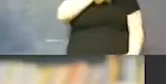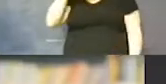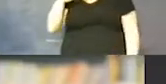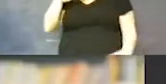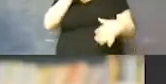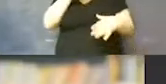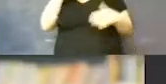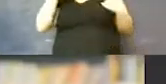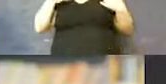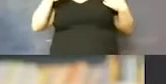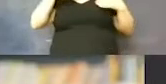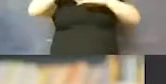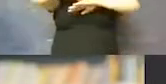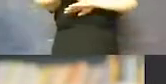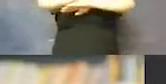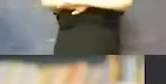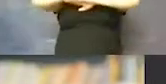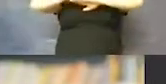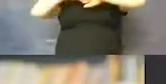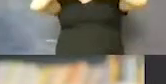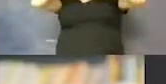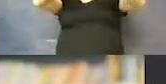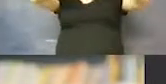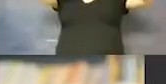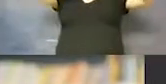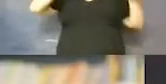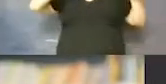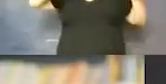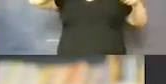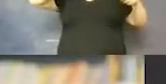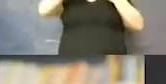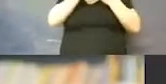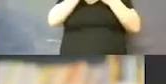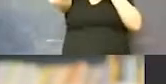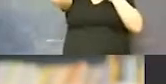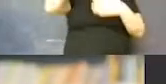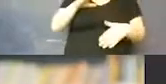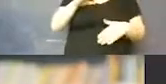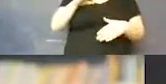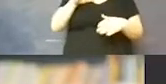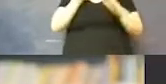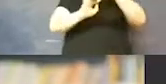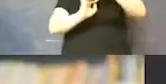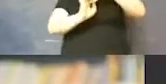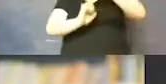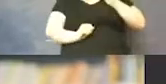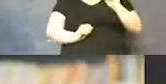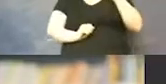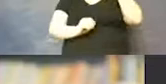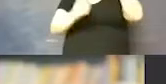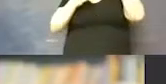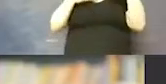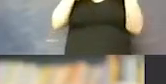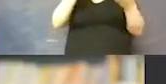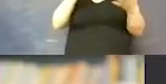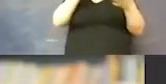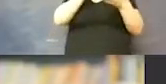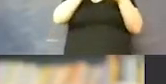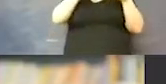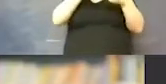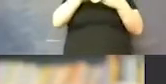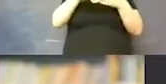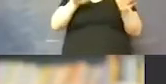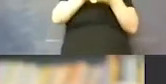for all of our elementary students, and we provided hand sanitizer and classroom cleaning supplies in each of our